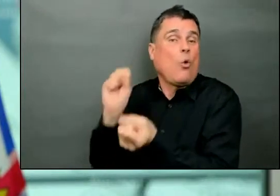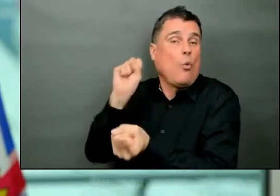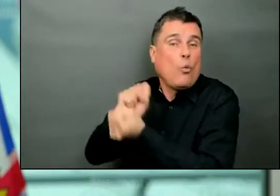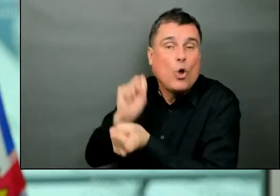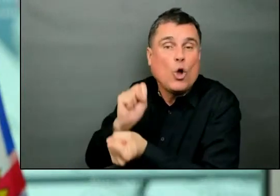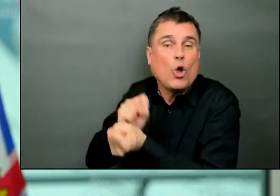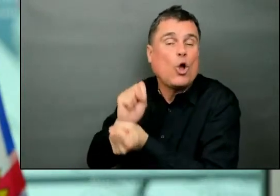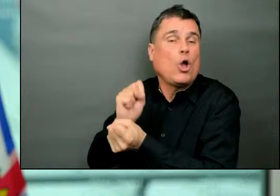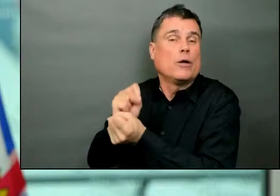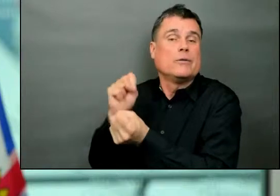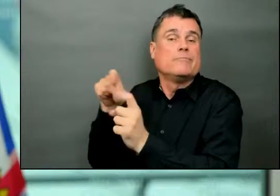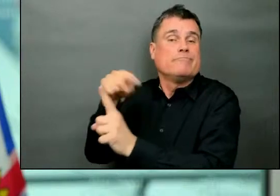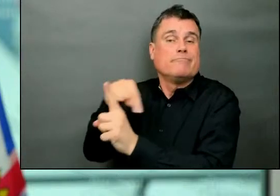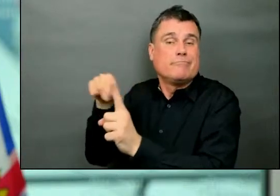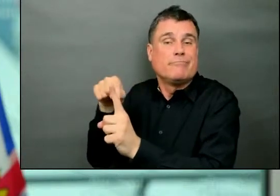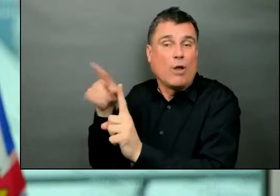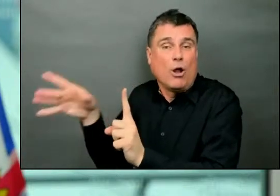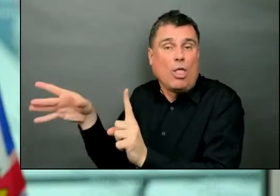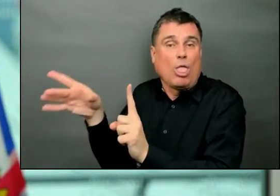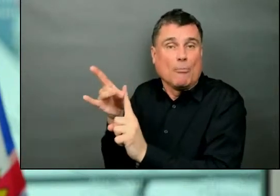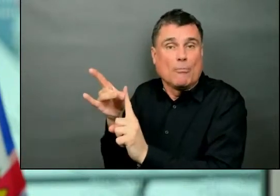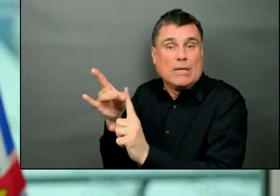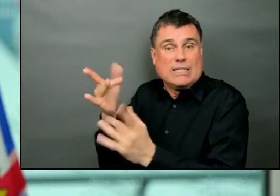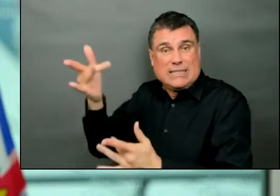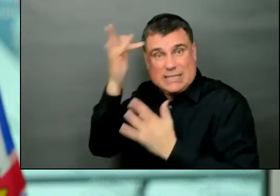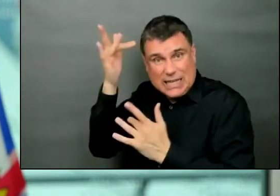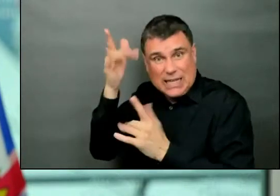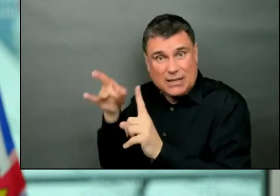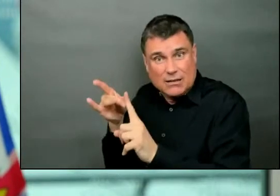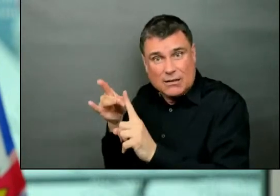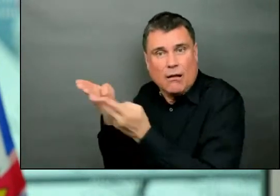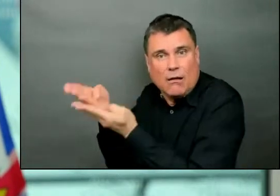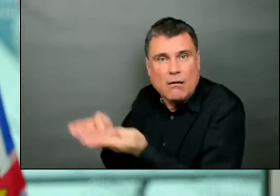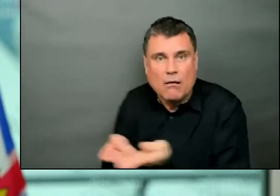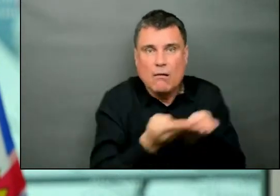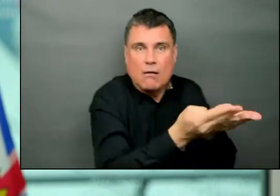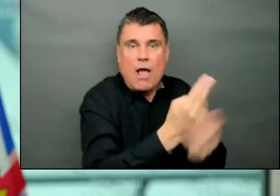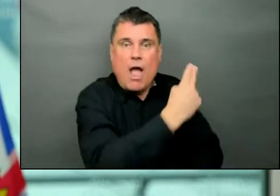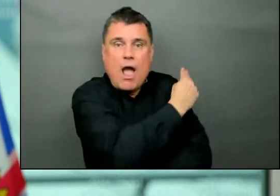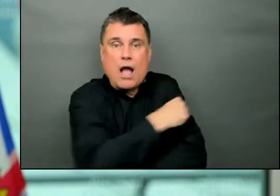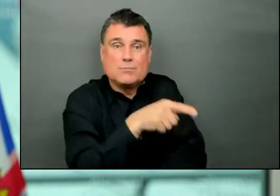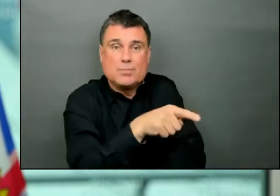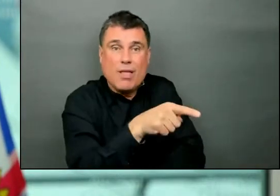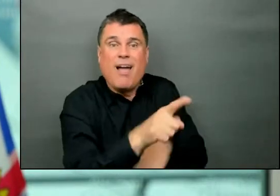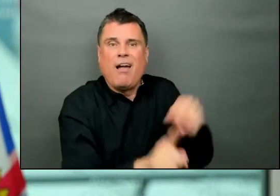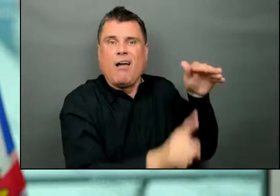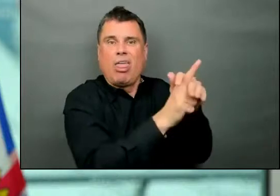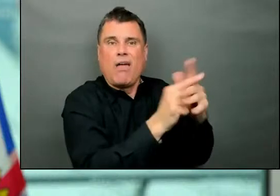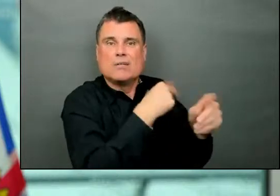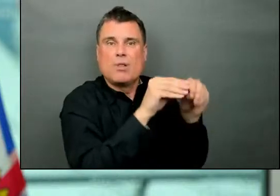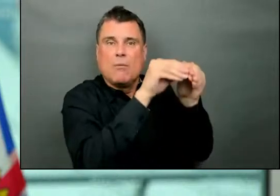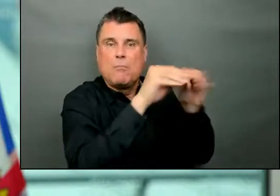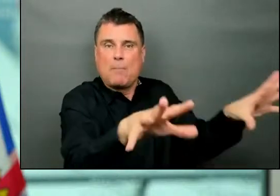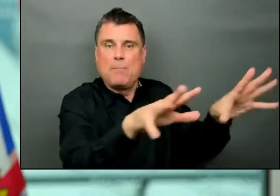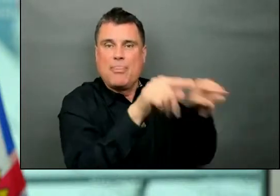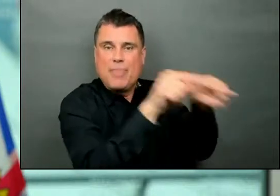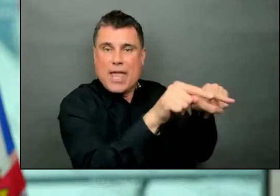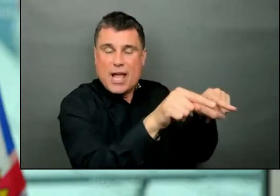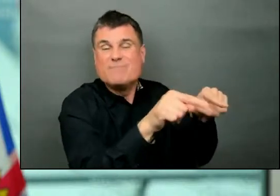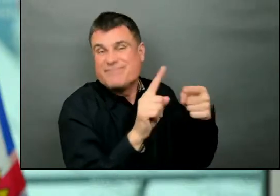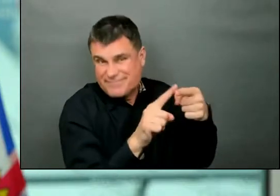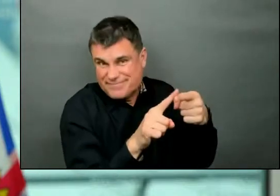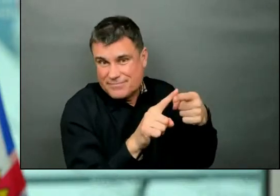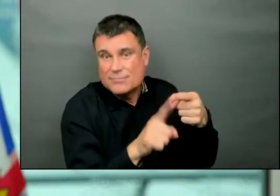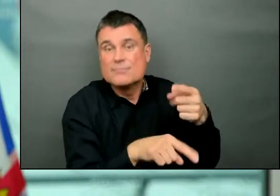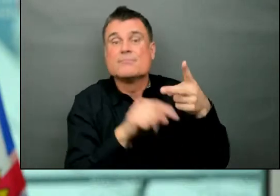we also are seeing some younger people, and particularly in some of